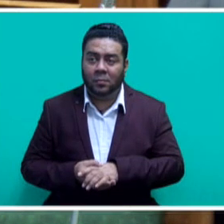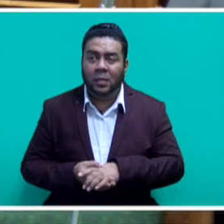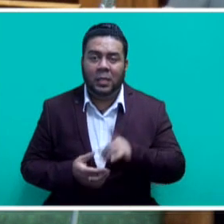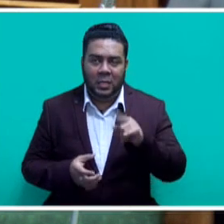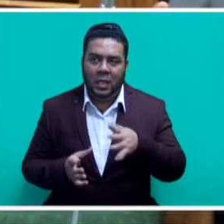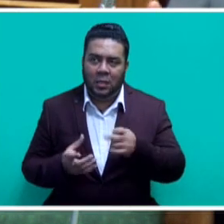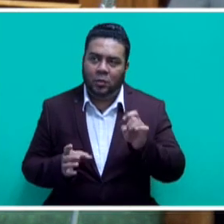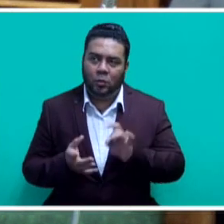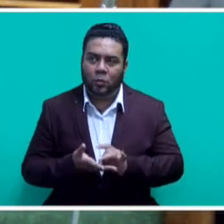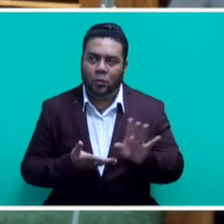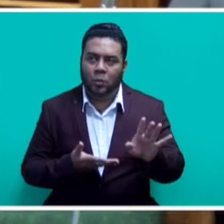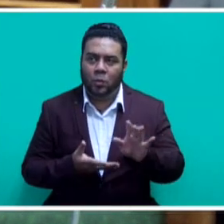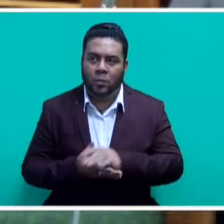go